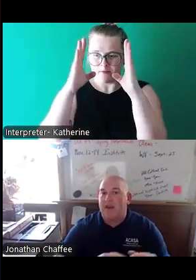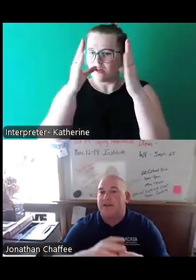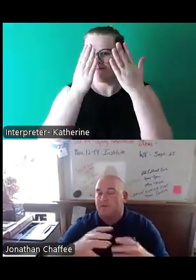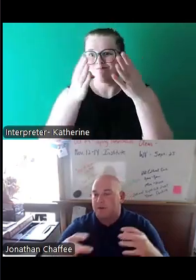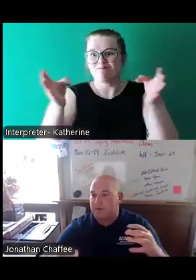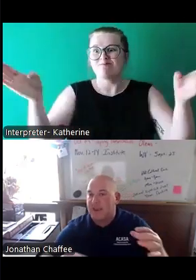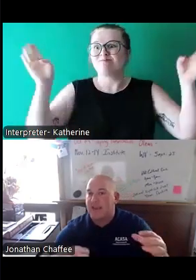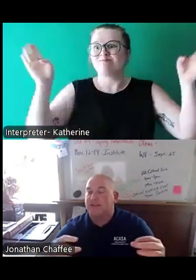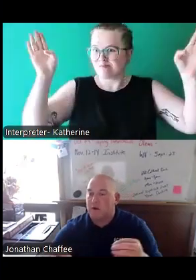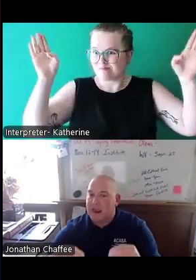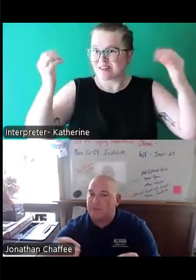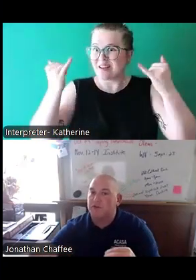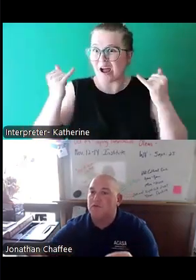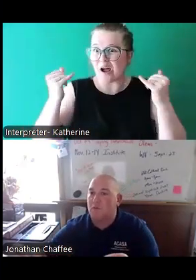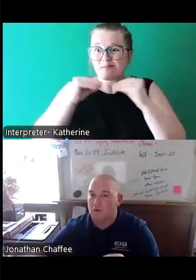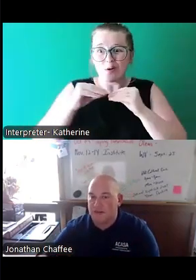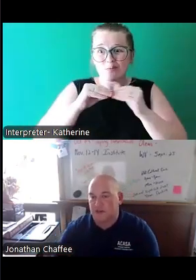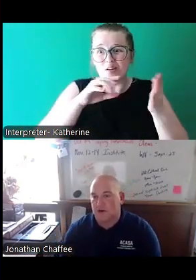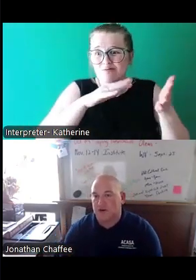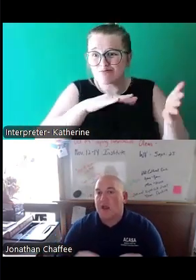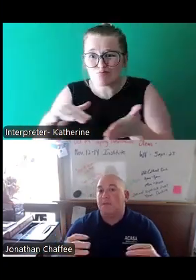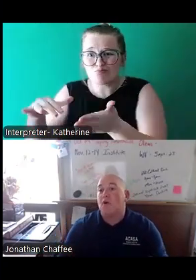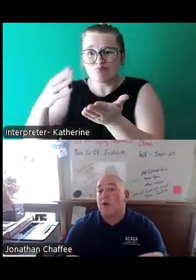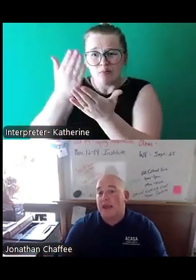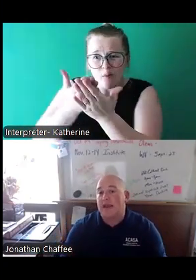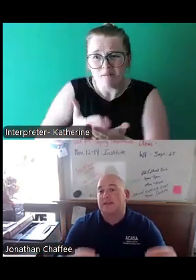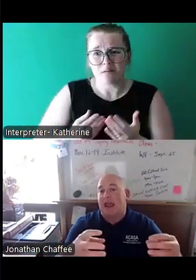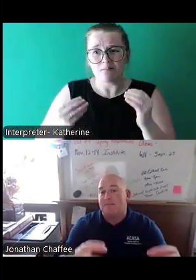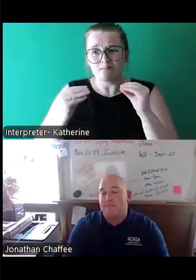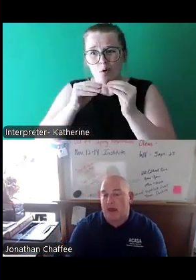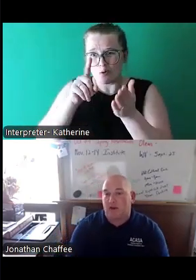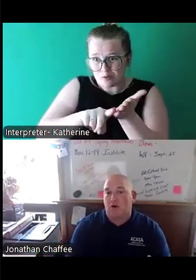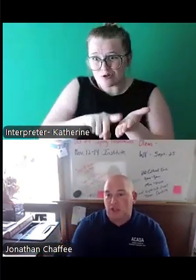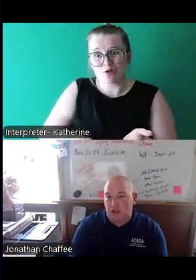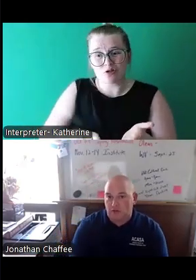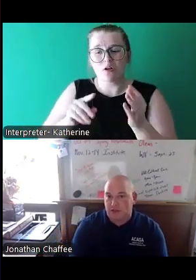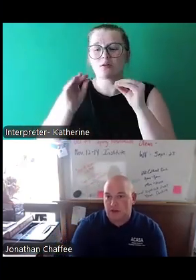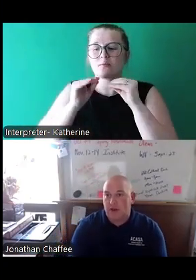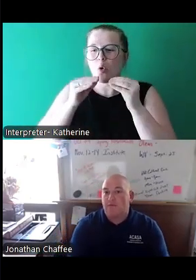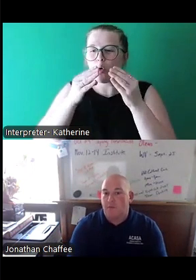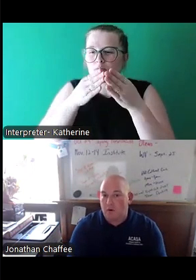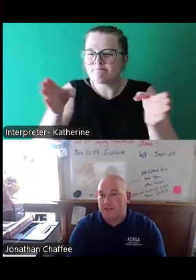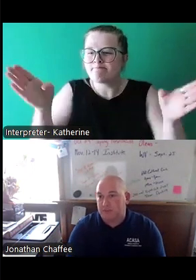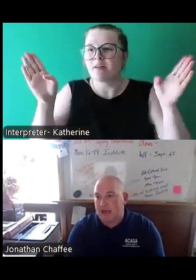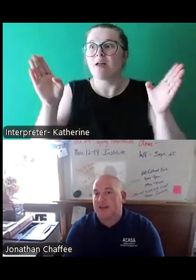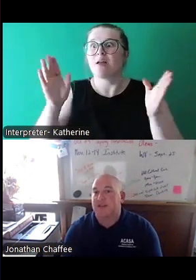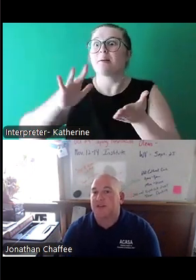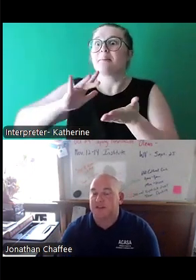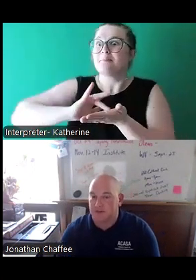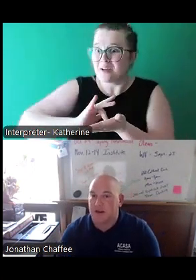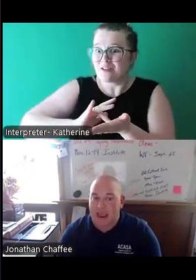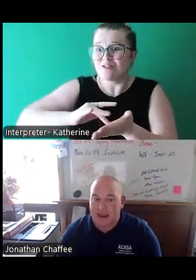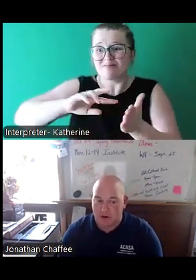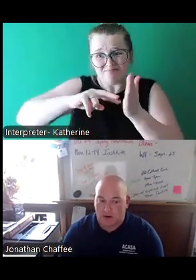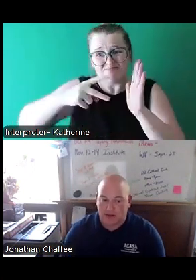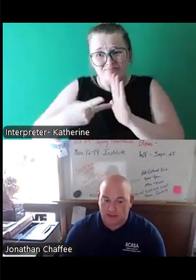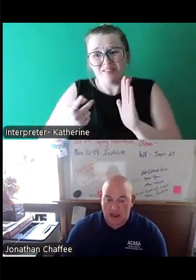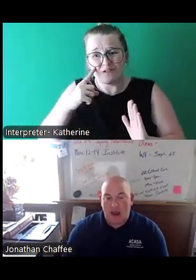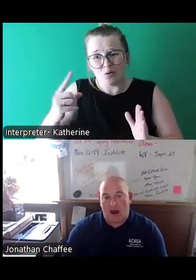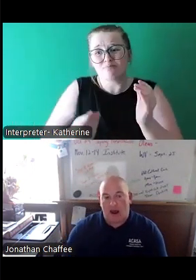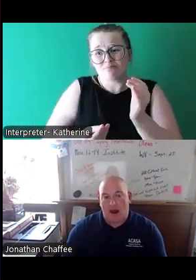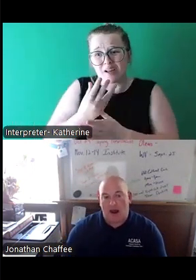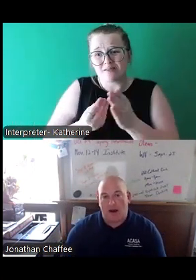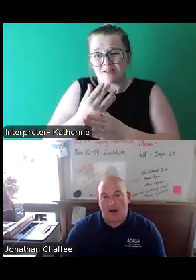about in different things and we're able to do more research, there is a medical use for these plants and these different cannabinoids.